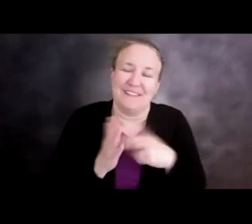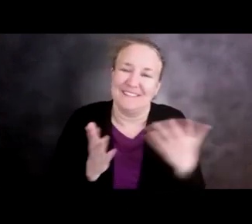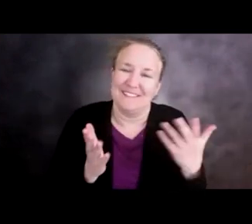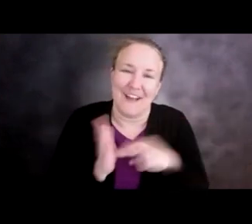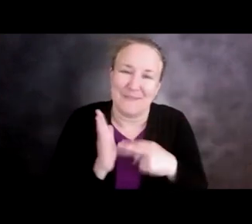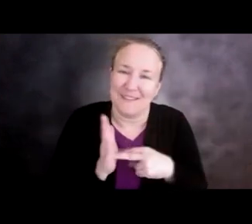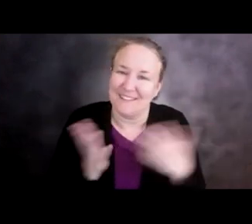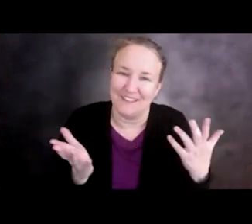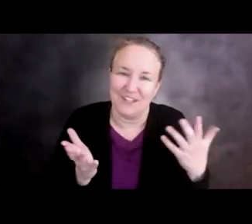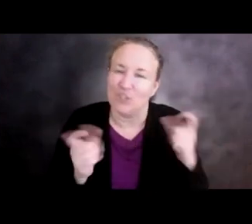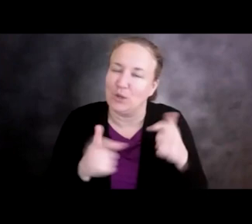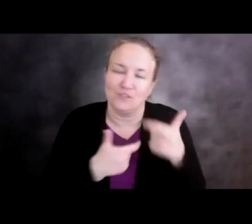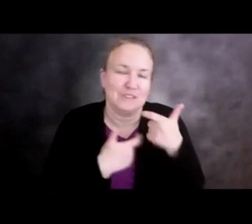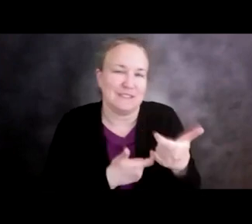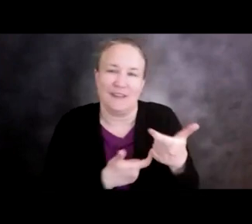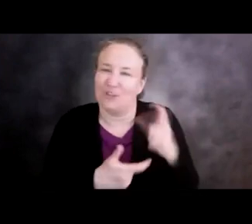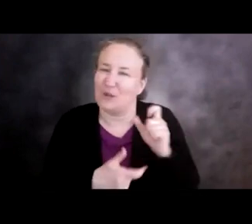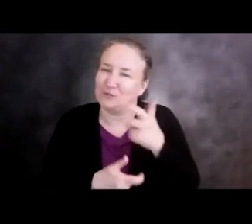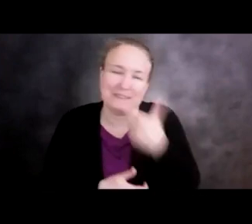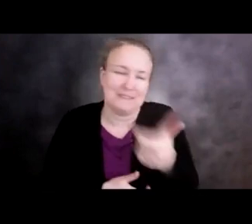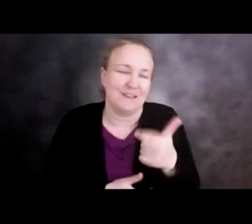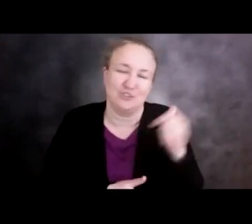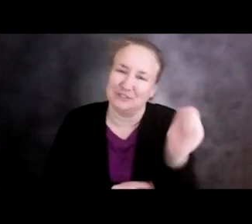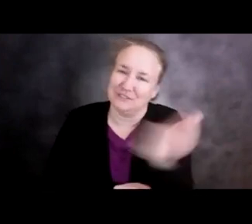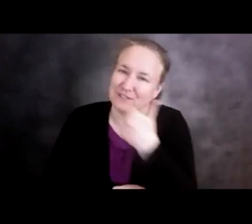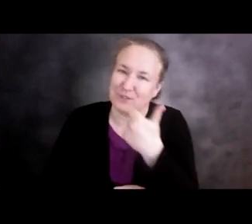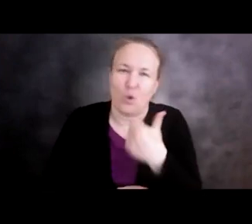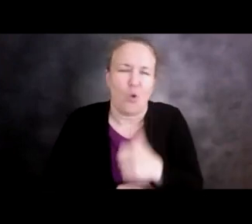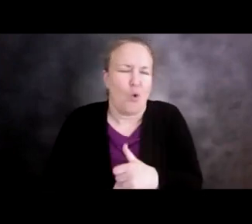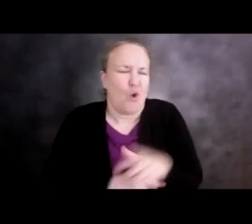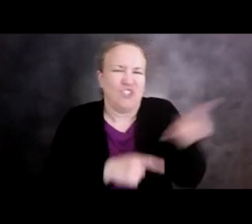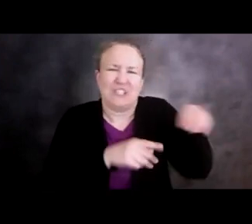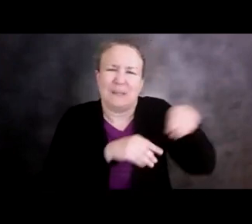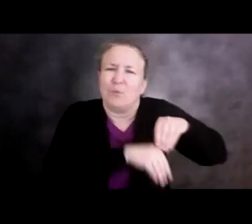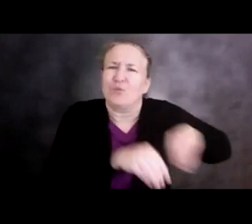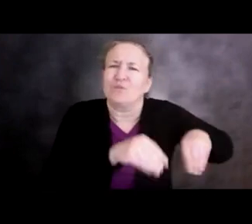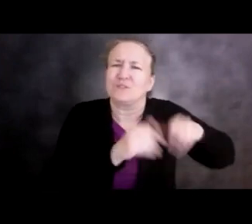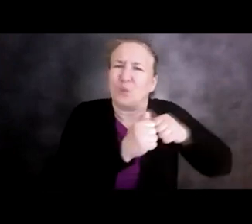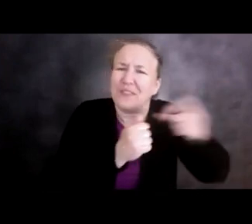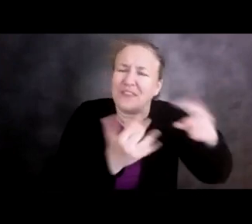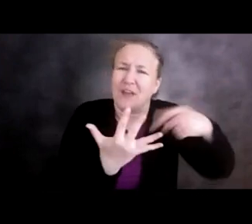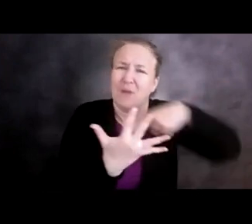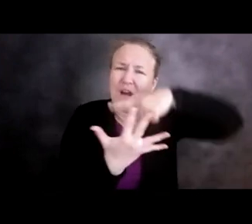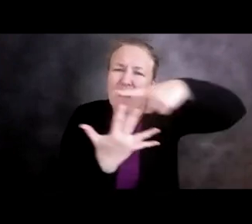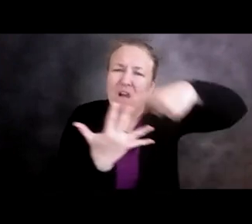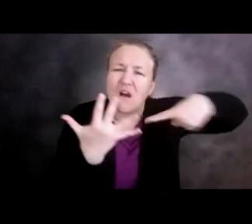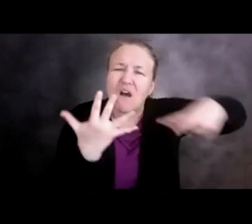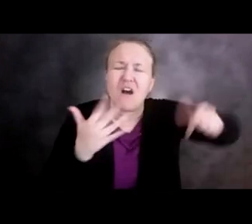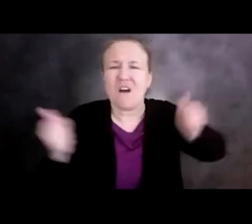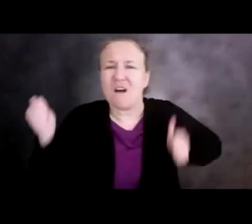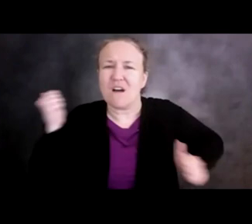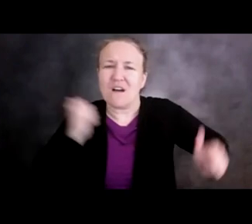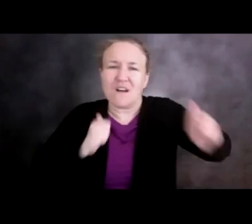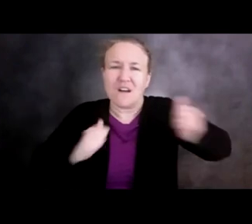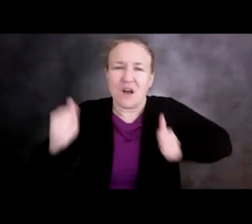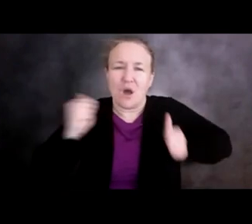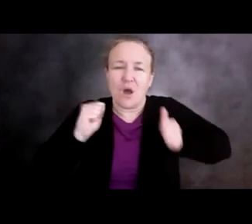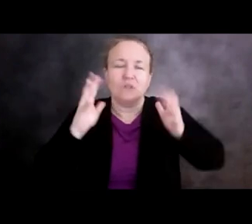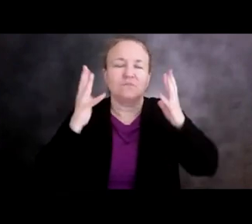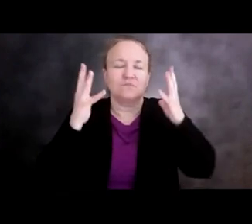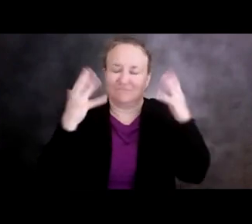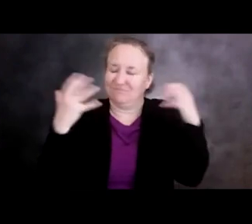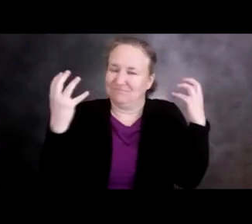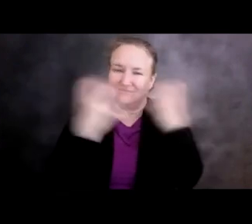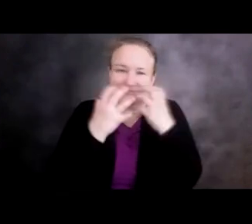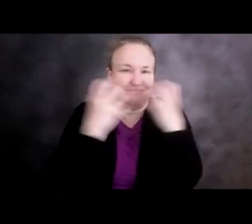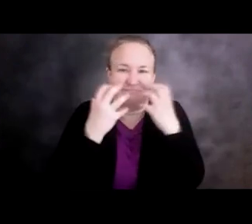You got to see it. You just got to see it. She moves with them and through them and performs, and it just took it all to another level.